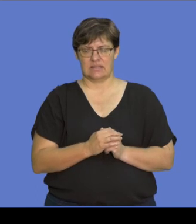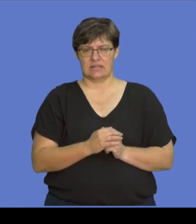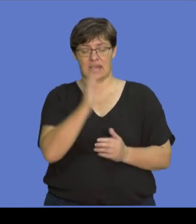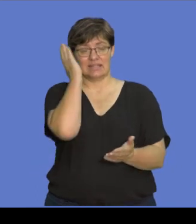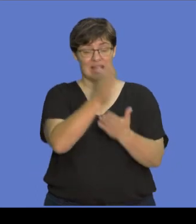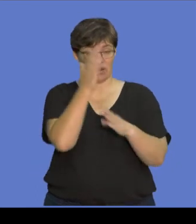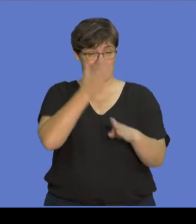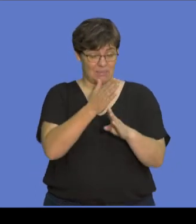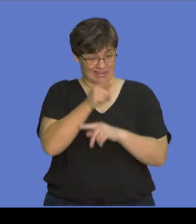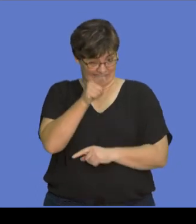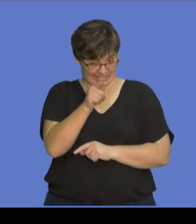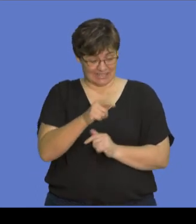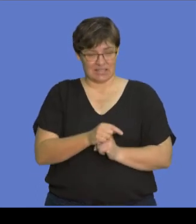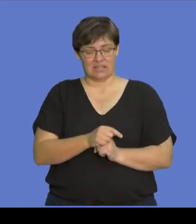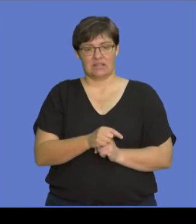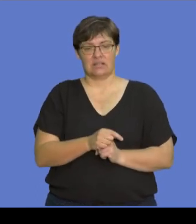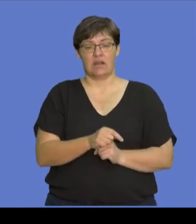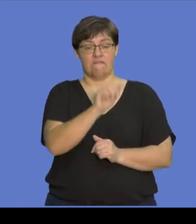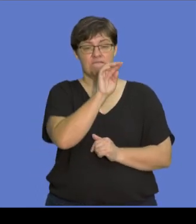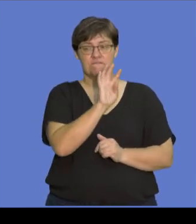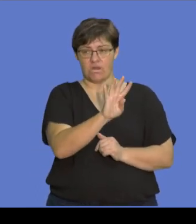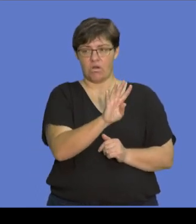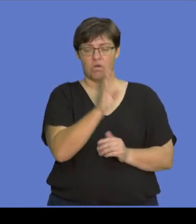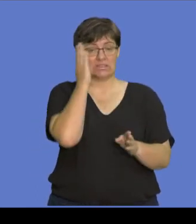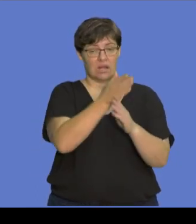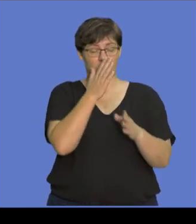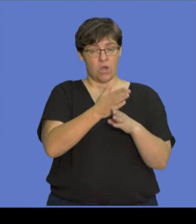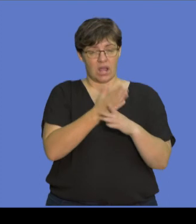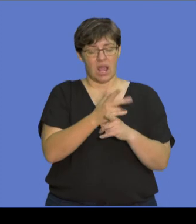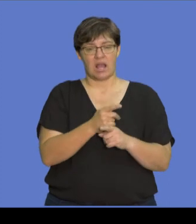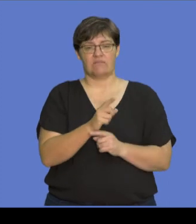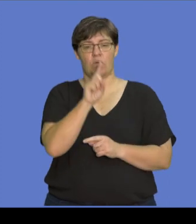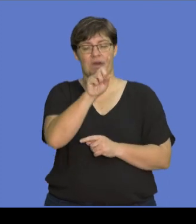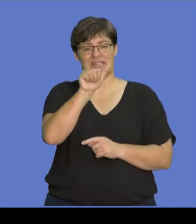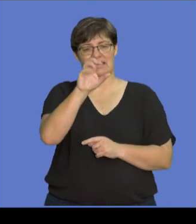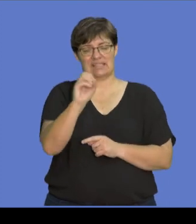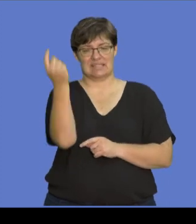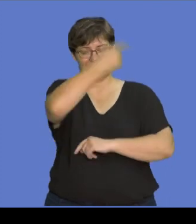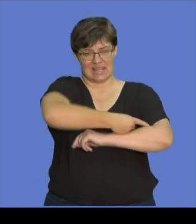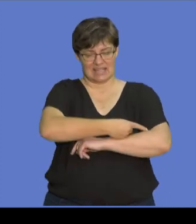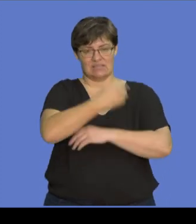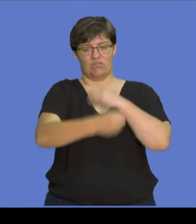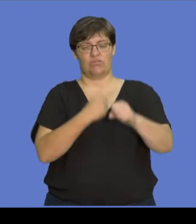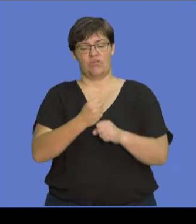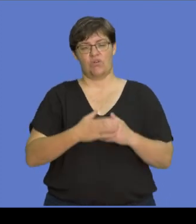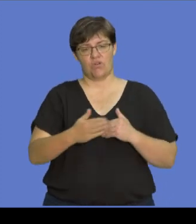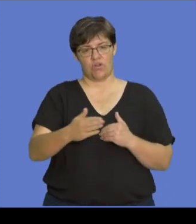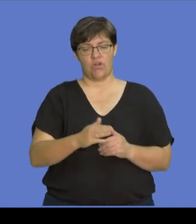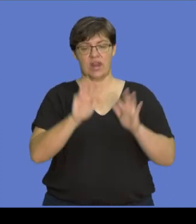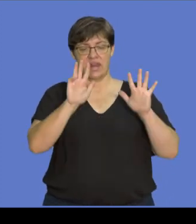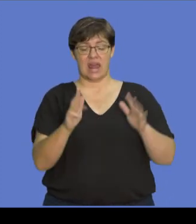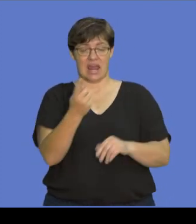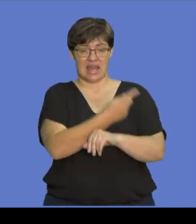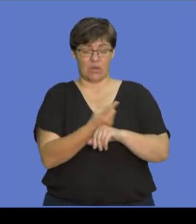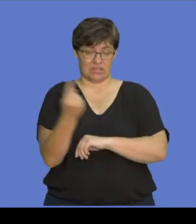The direct labor, that's the one we're looking for. 4 direct workers who work for a total of 160 days during the year, 9 hours